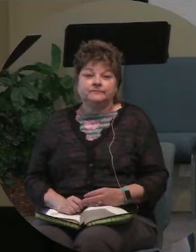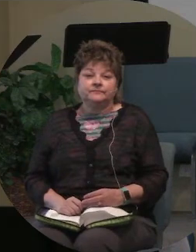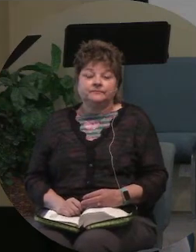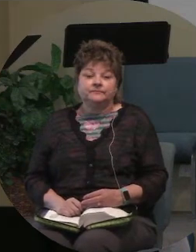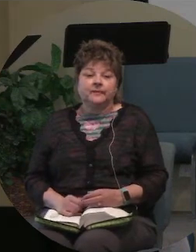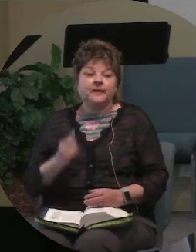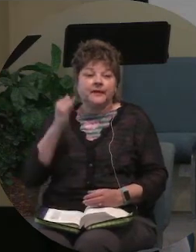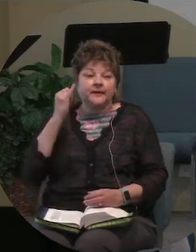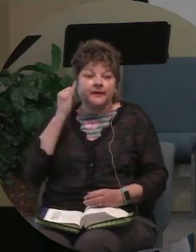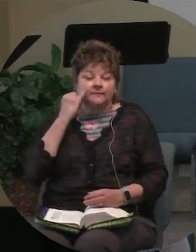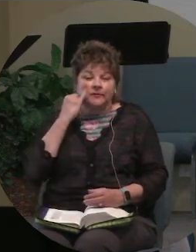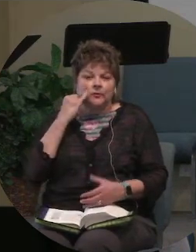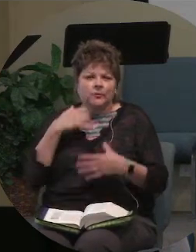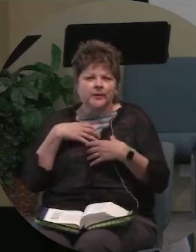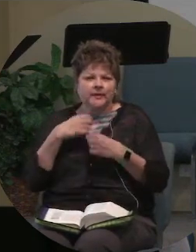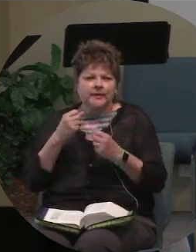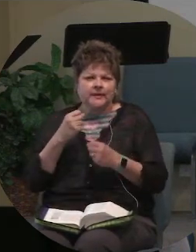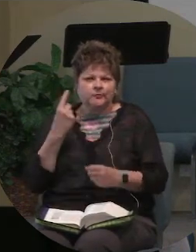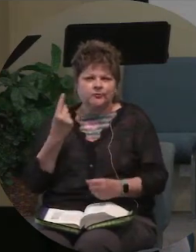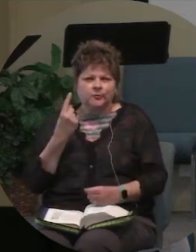If you were going to heal someone,